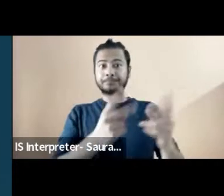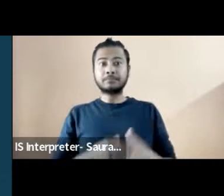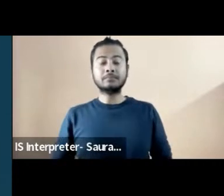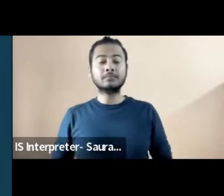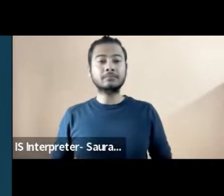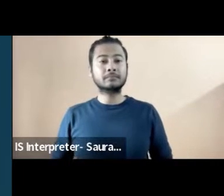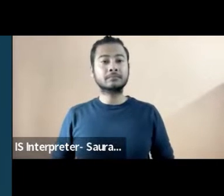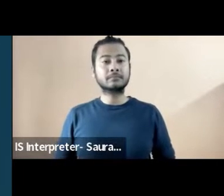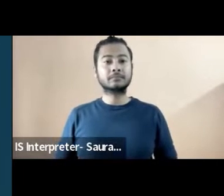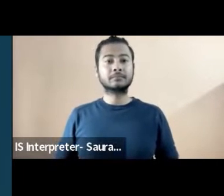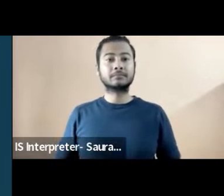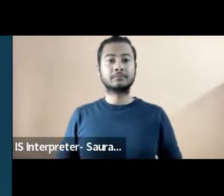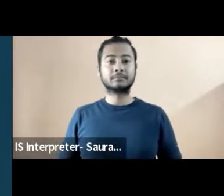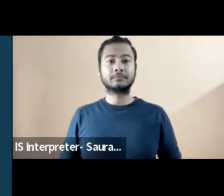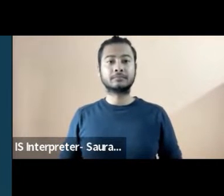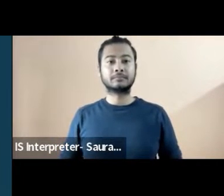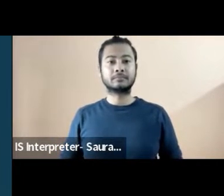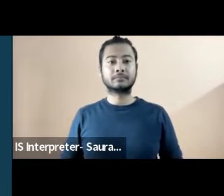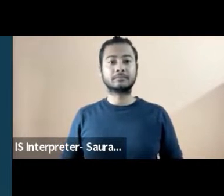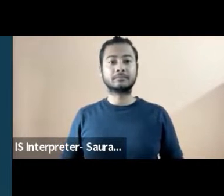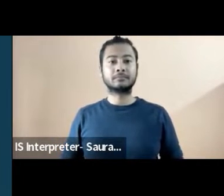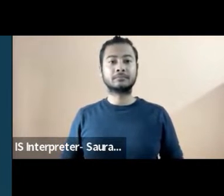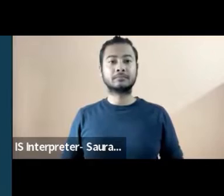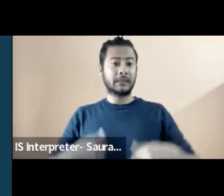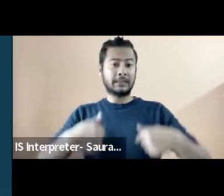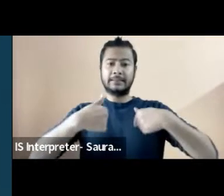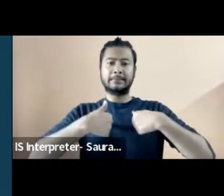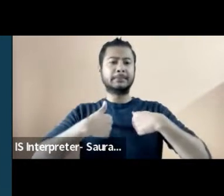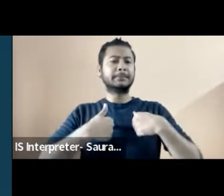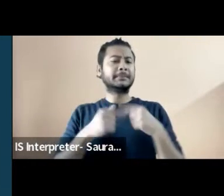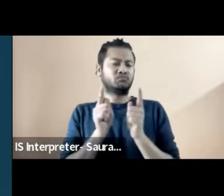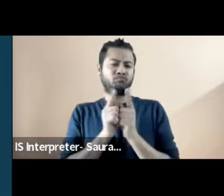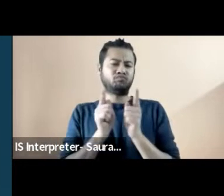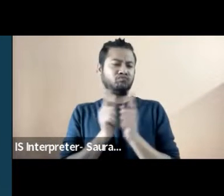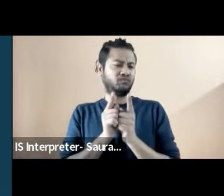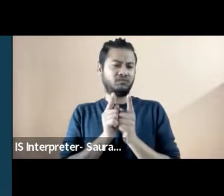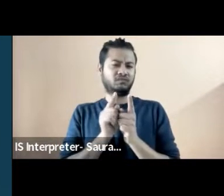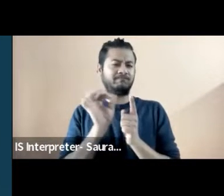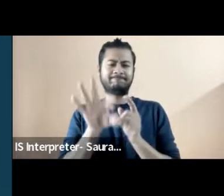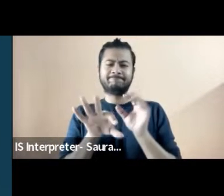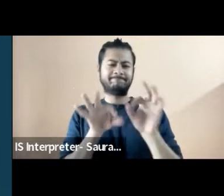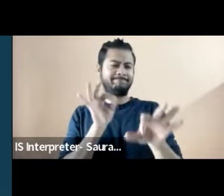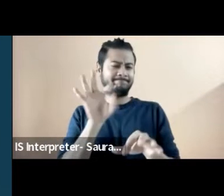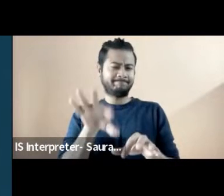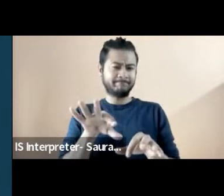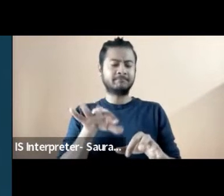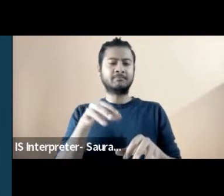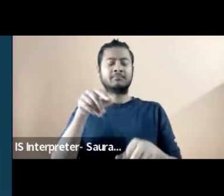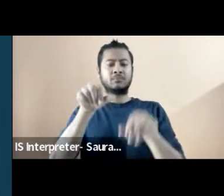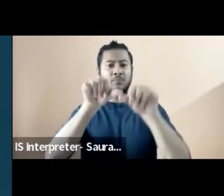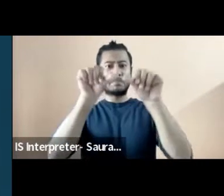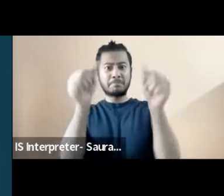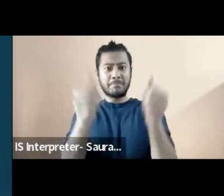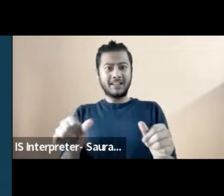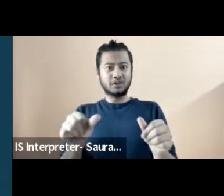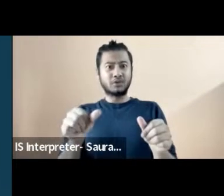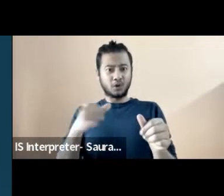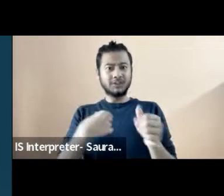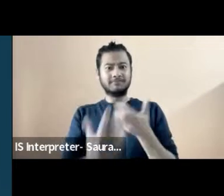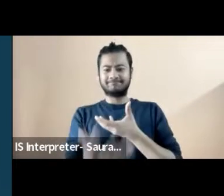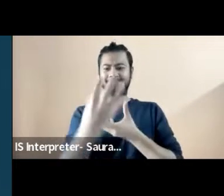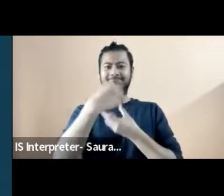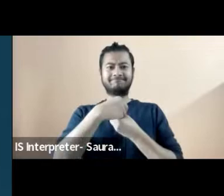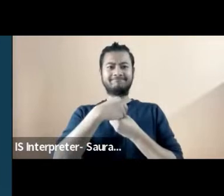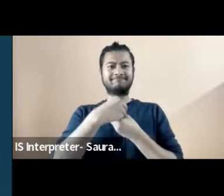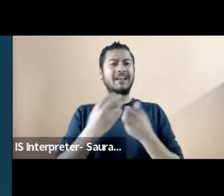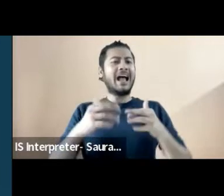now I'll just cover how we actually adopted this method for our study. So the